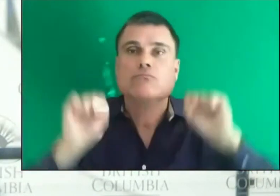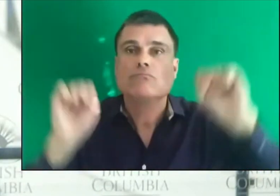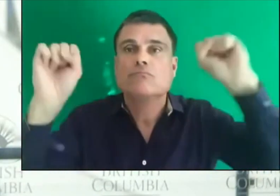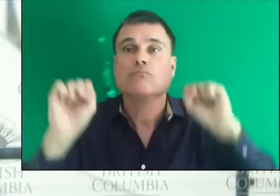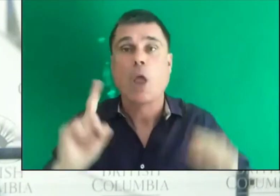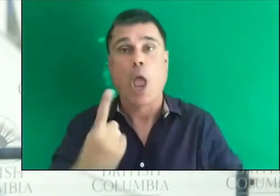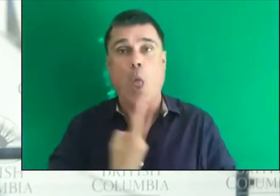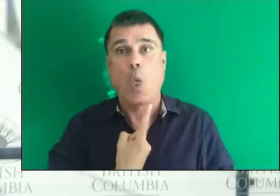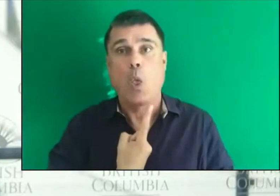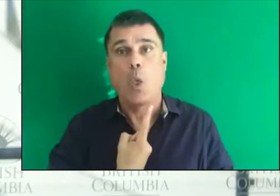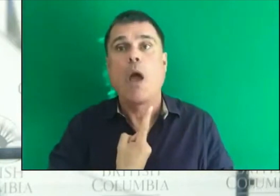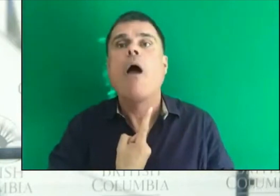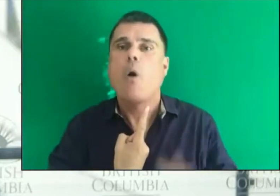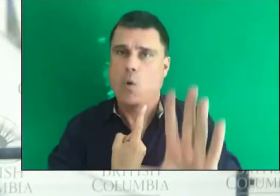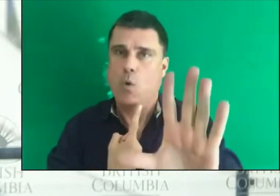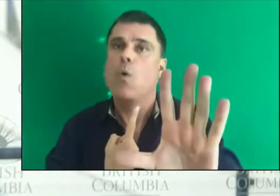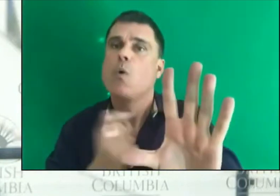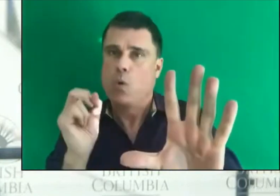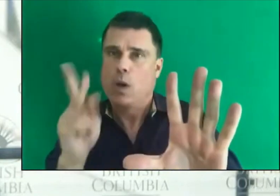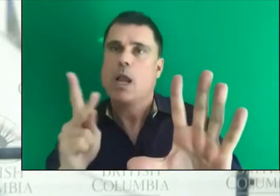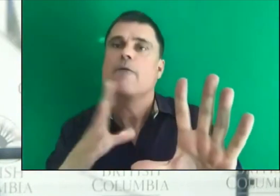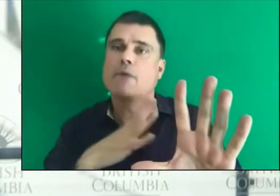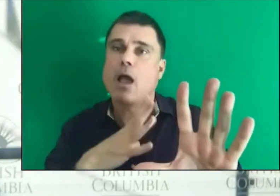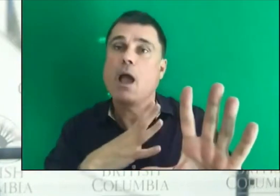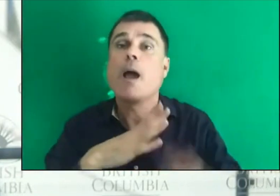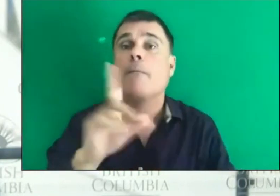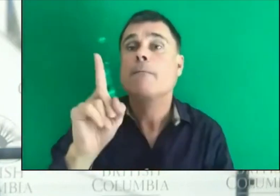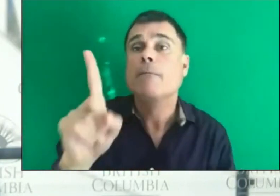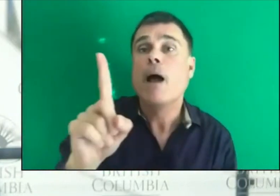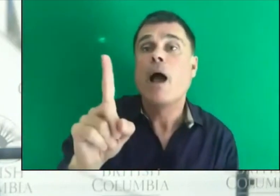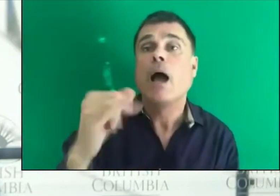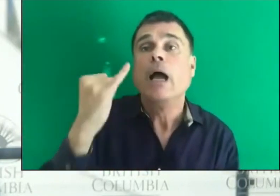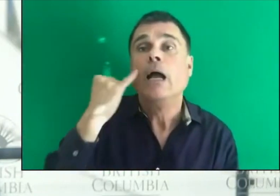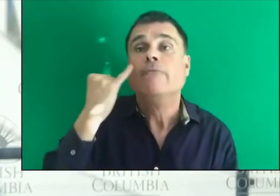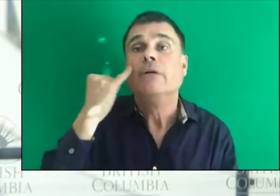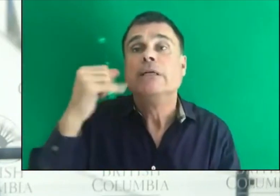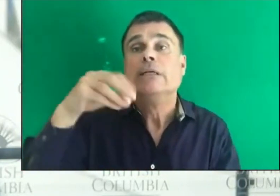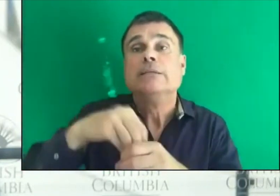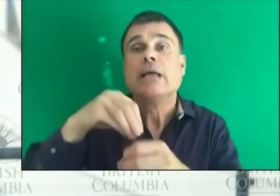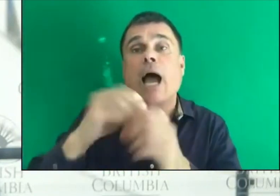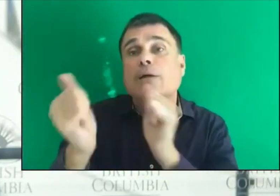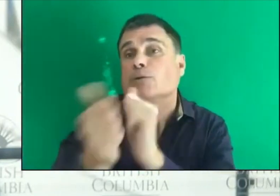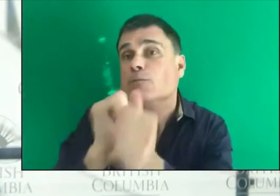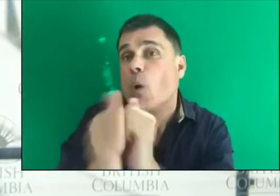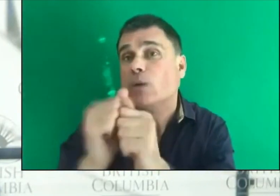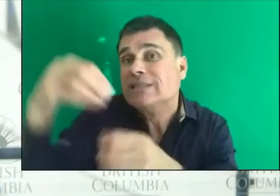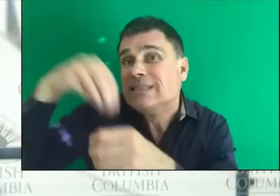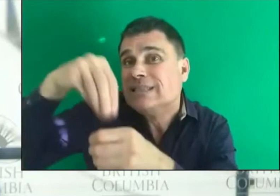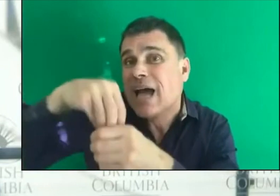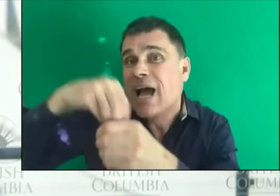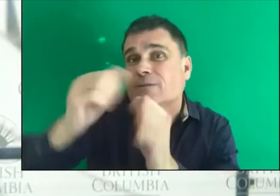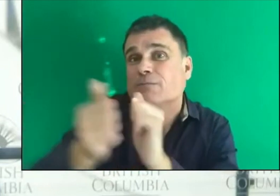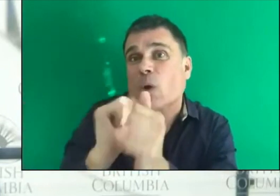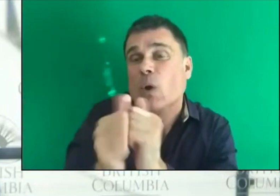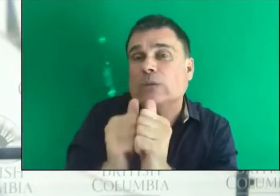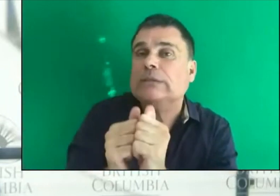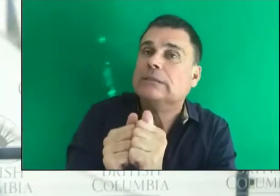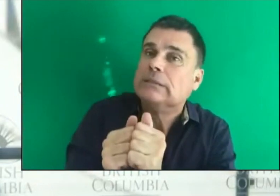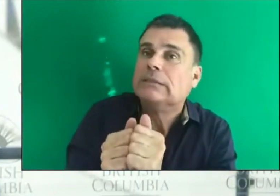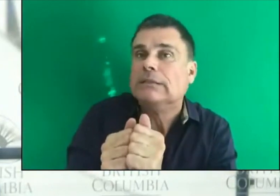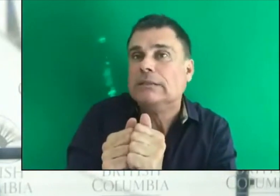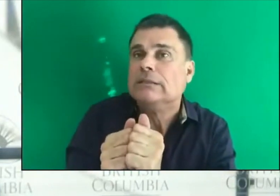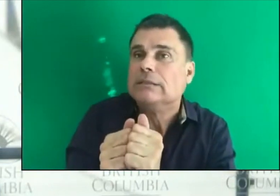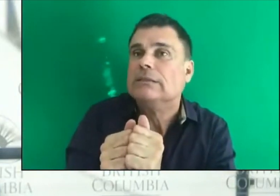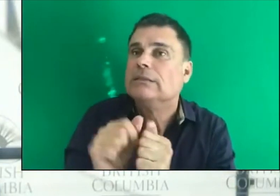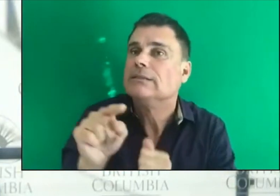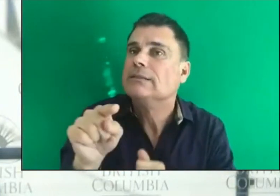apply to those group activities within a gym setting. So some community centers, for example, have a gym or